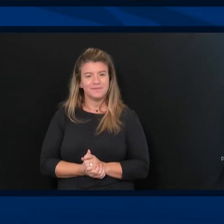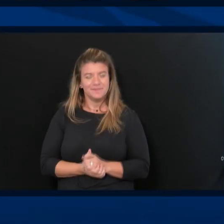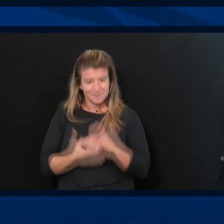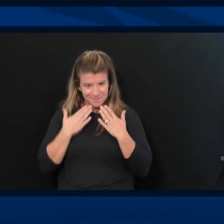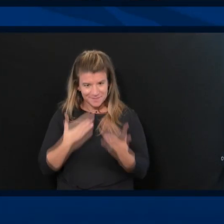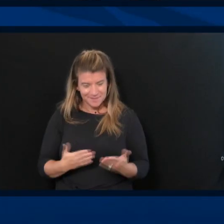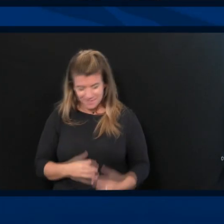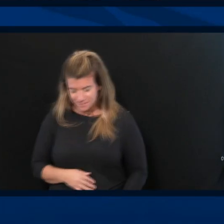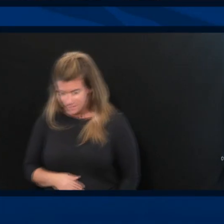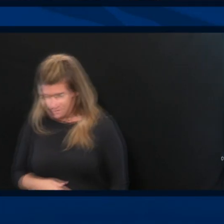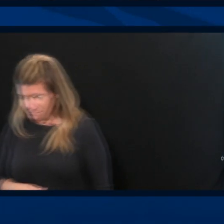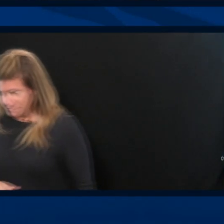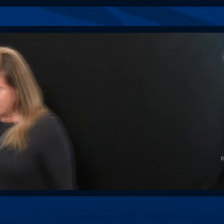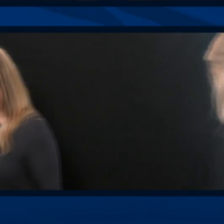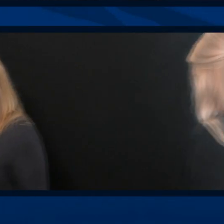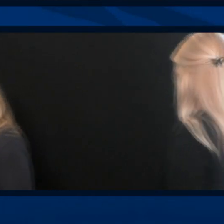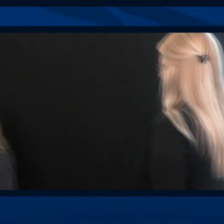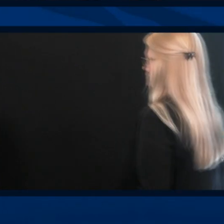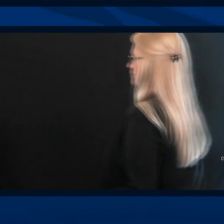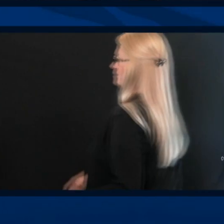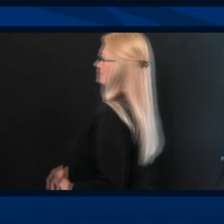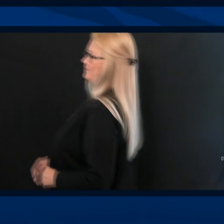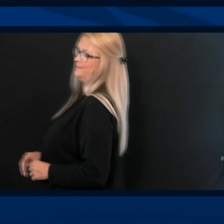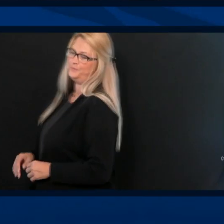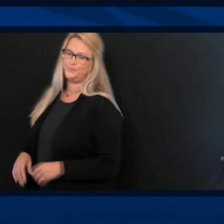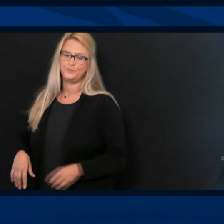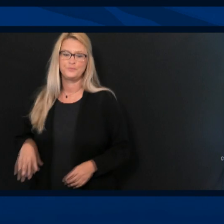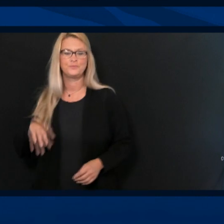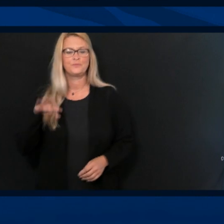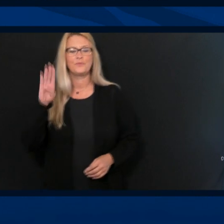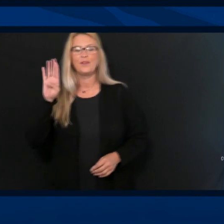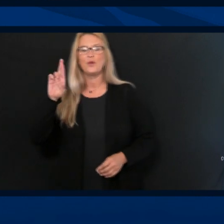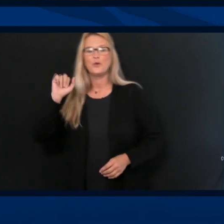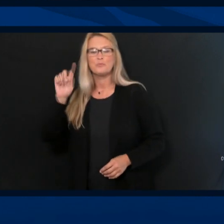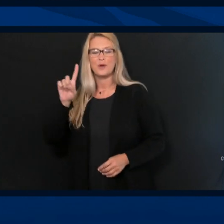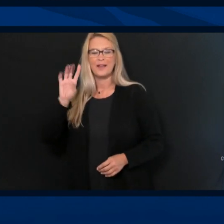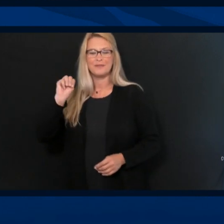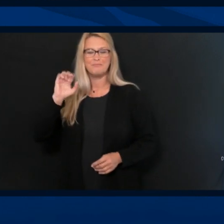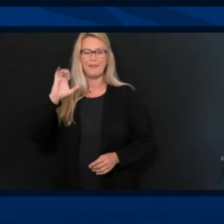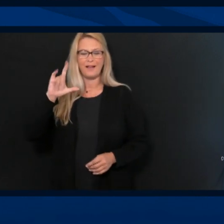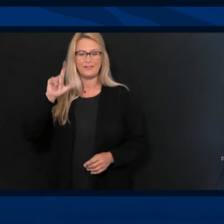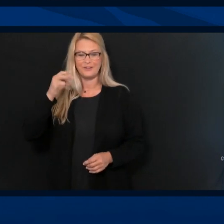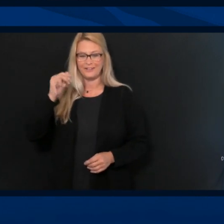All right, thank you, David. Next to Brad McElhenney with West Virginia Metro News.